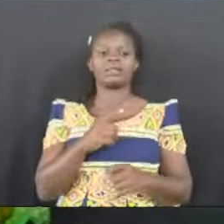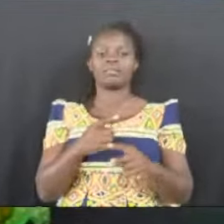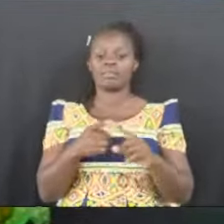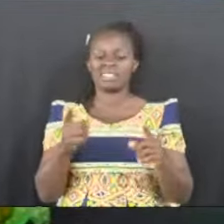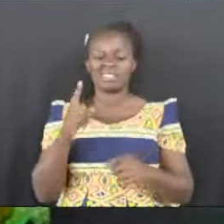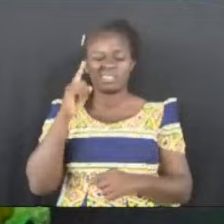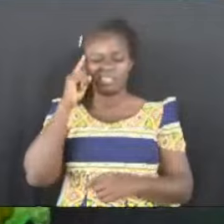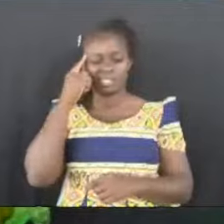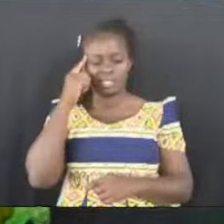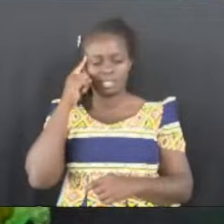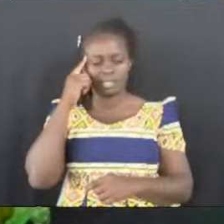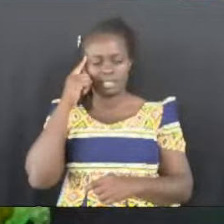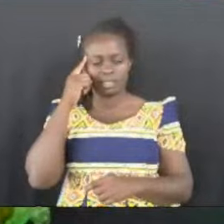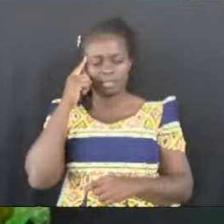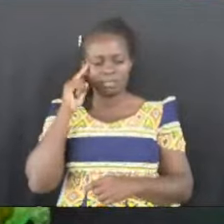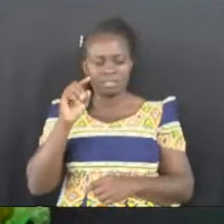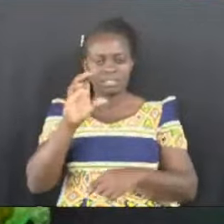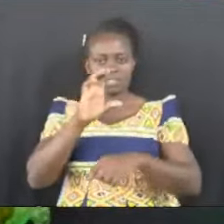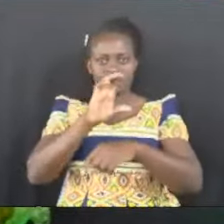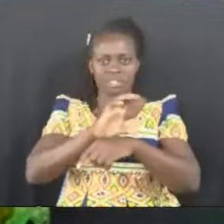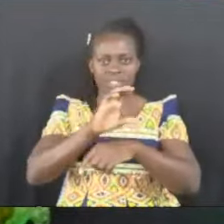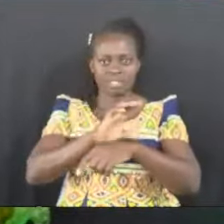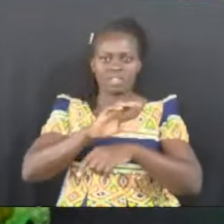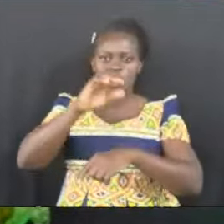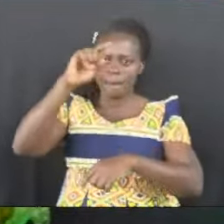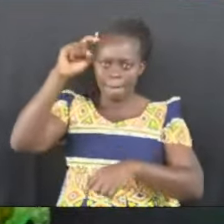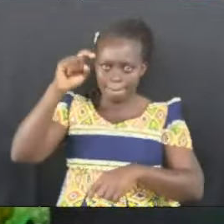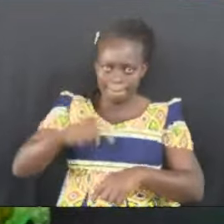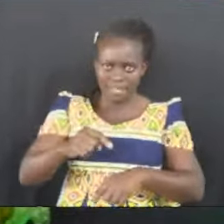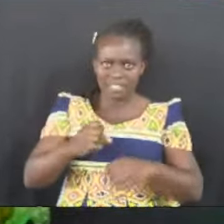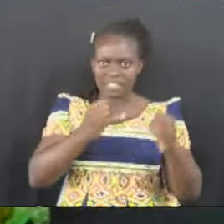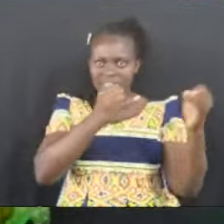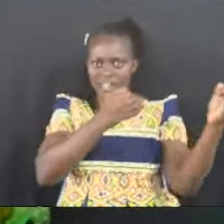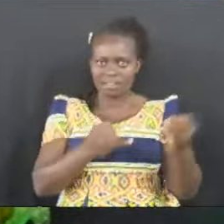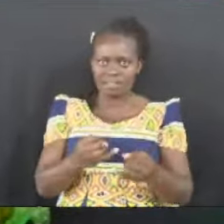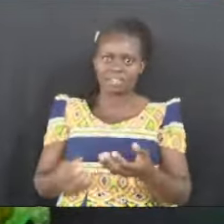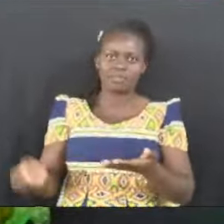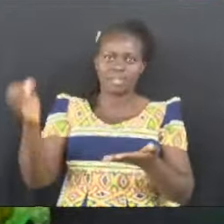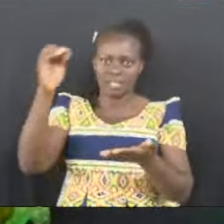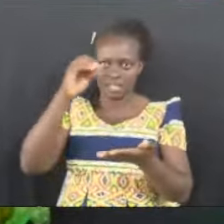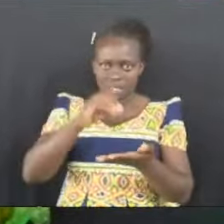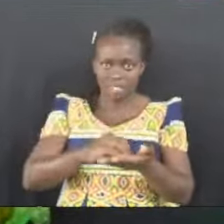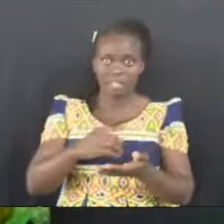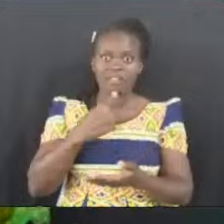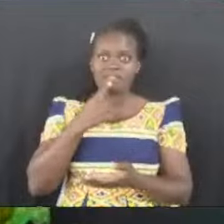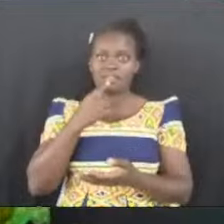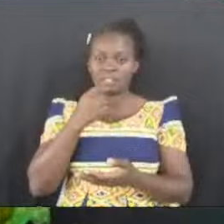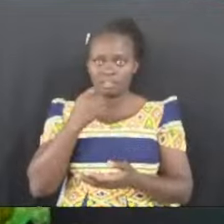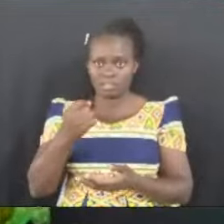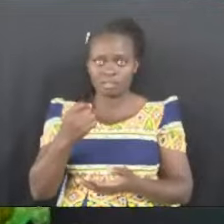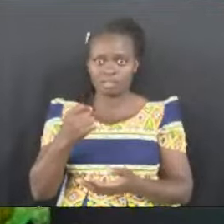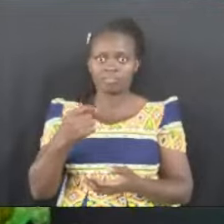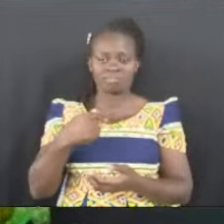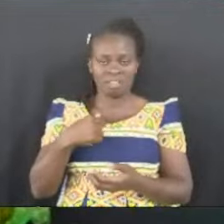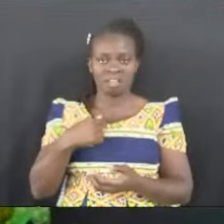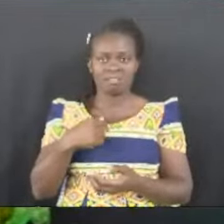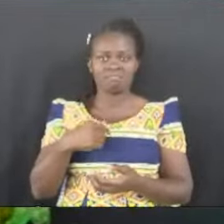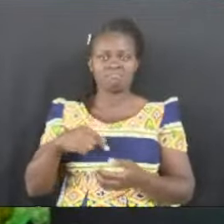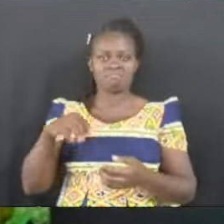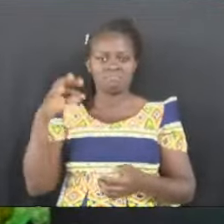that this church has to invite me again so that I can address that topic